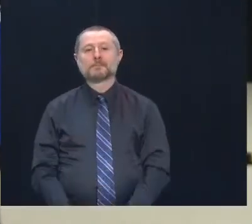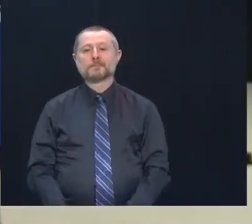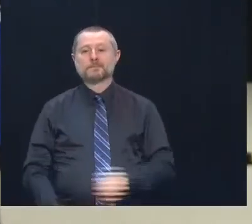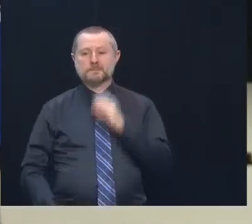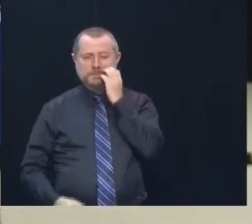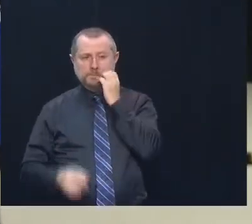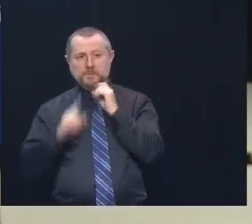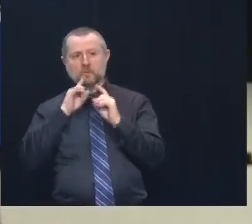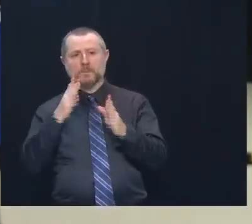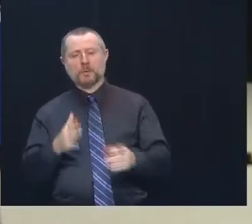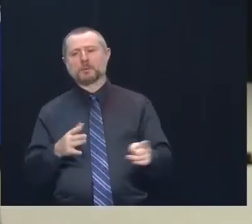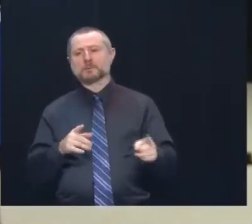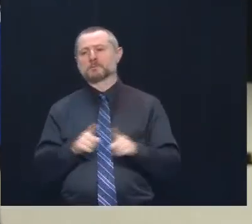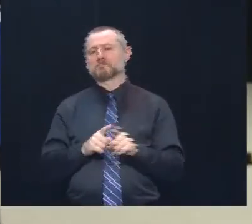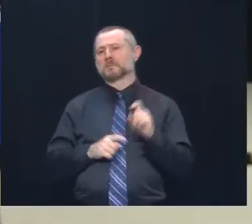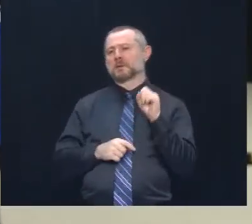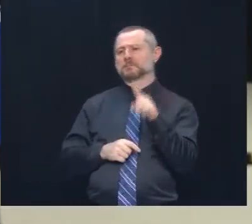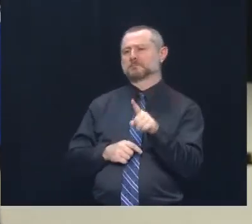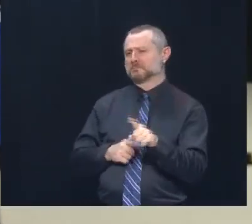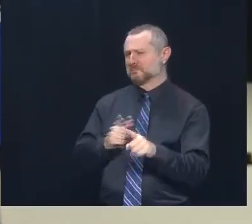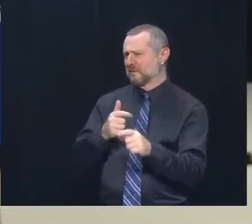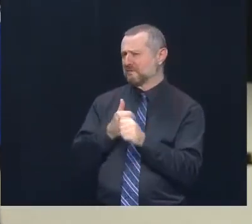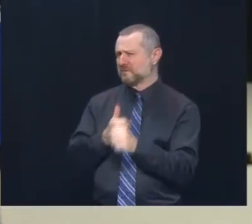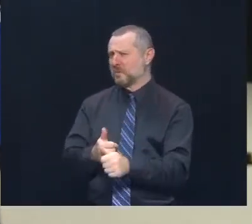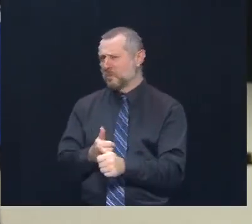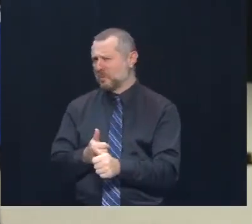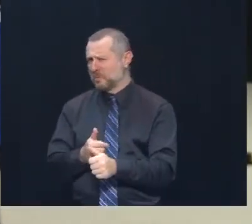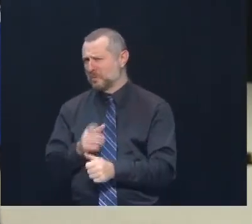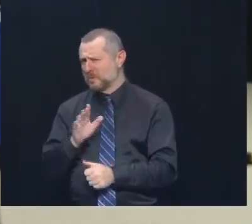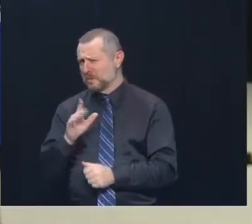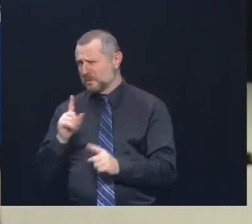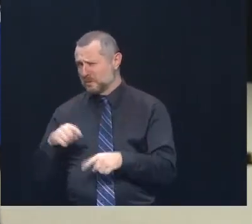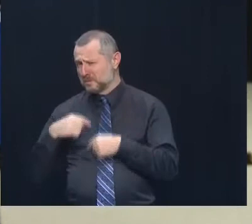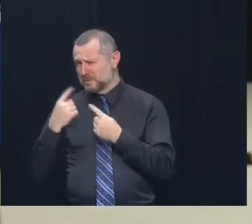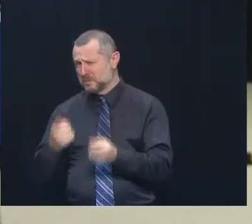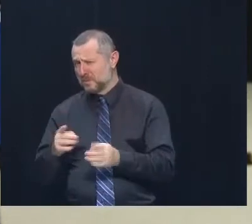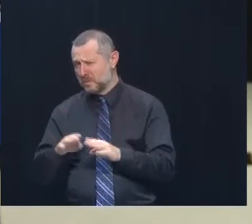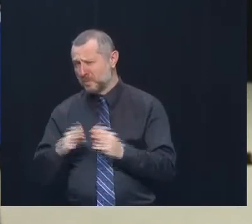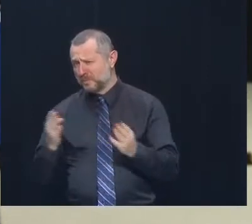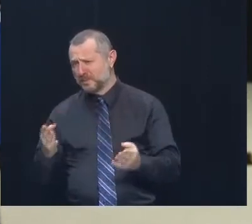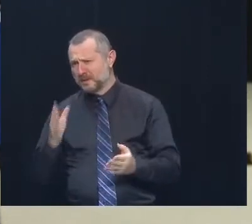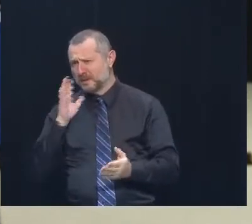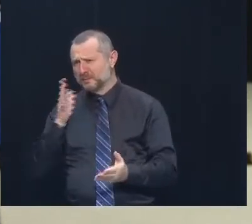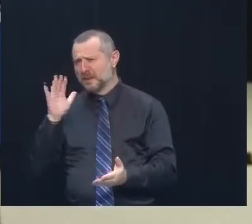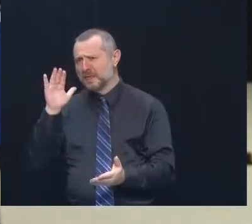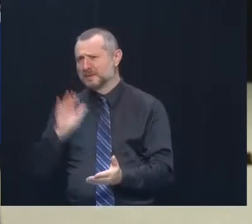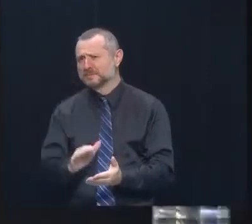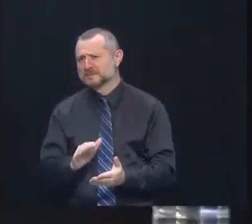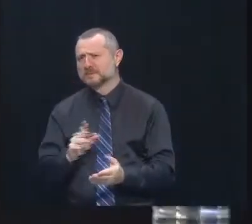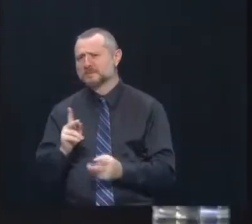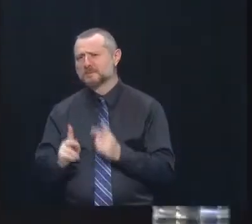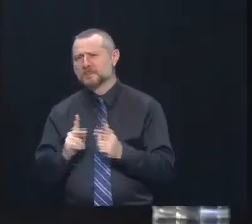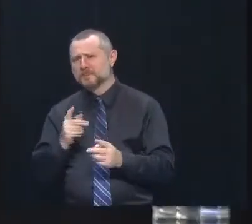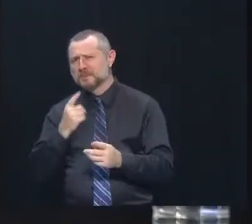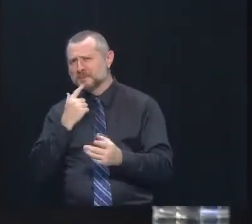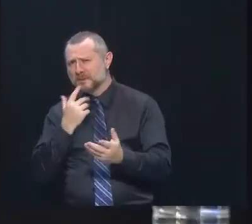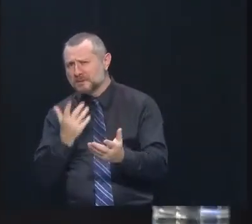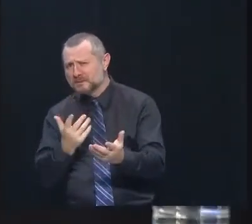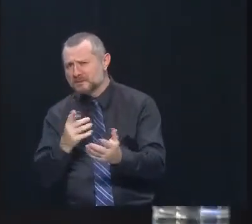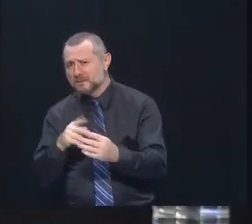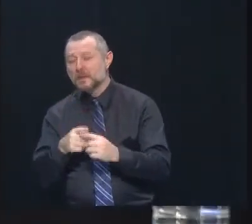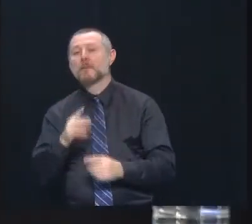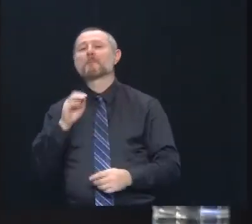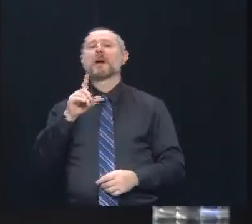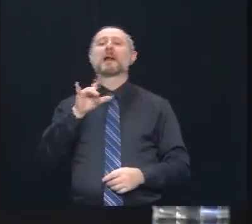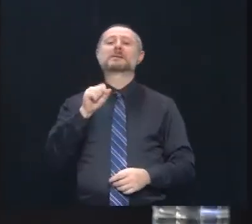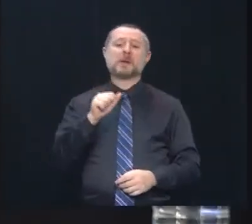follow the restrictions that you put in place for them to reopen, which would have alleviated some of what you're talking about. The restrictions are great, and we